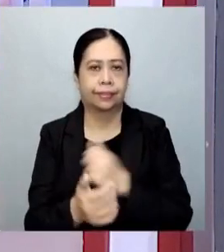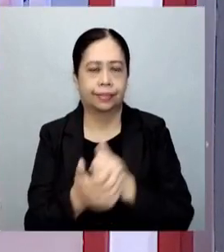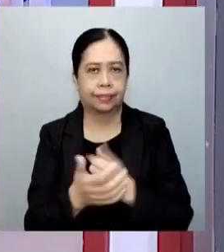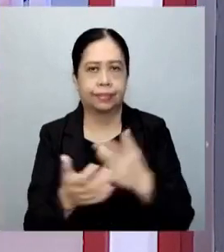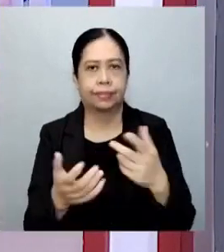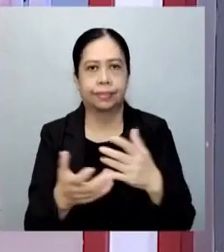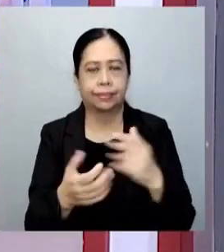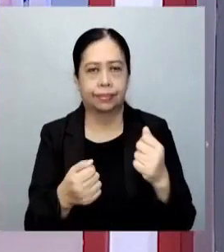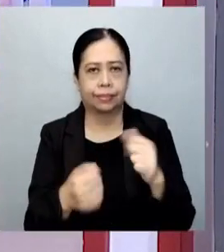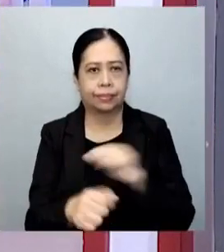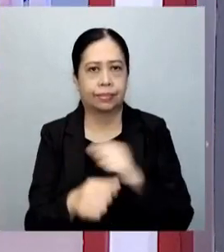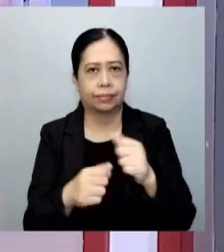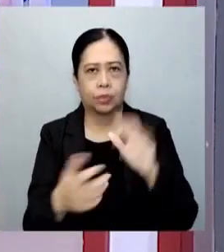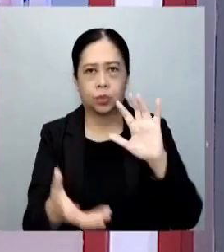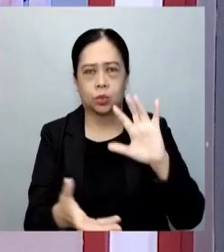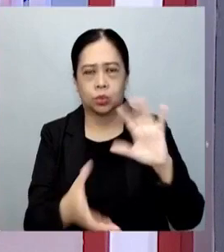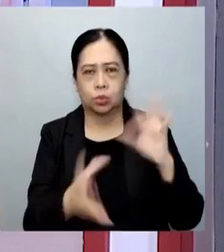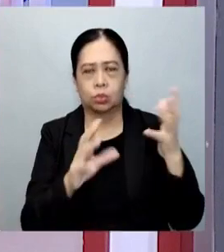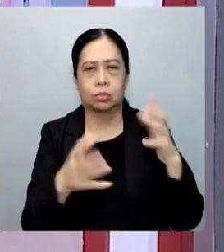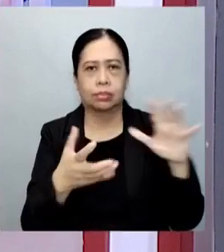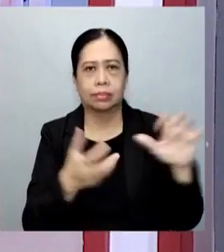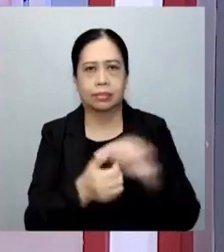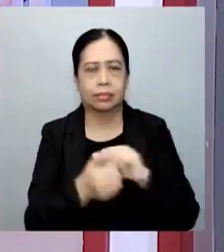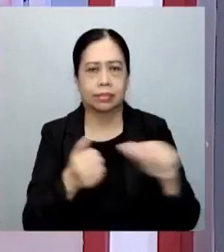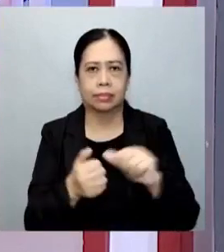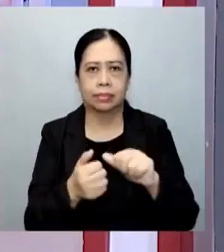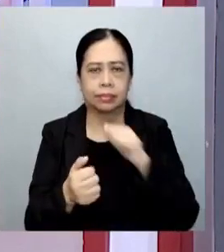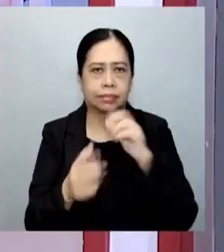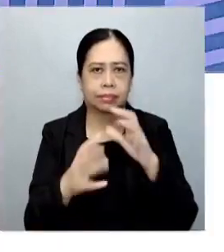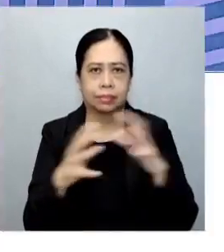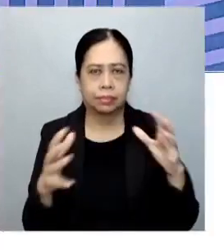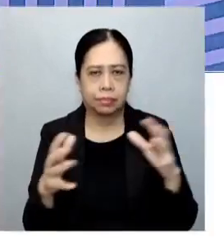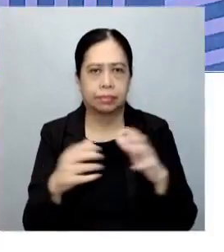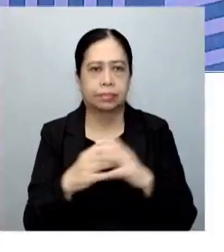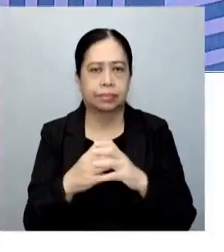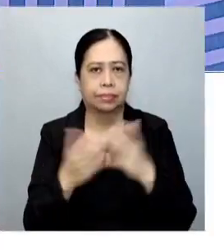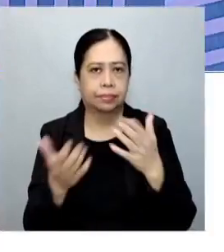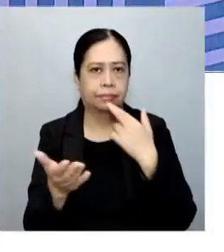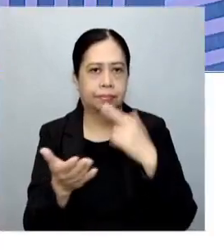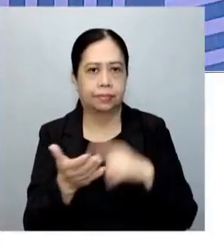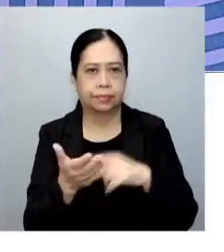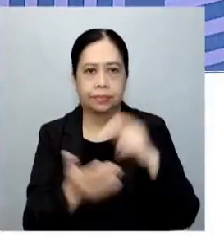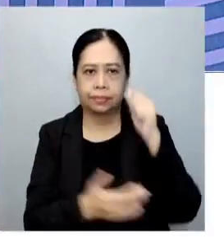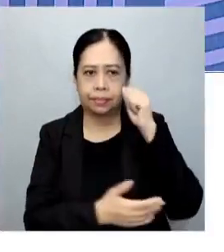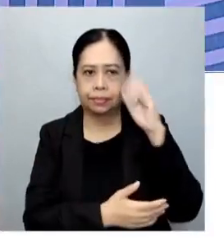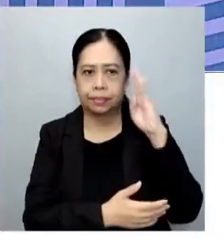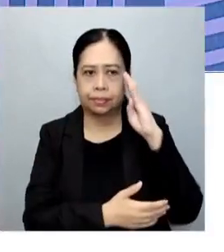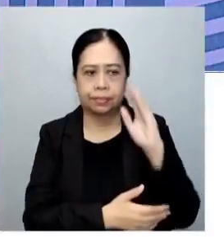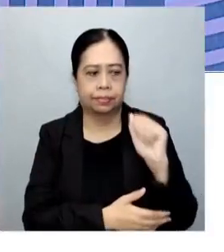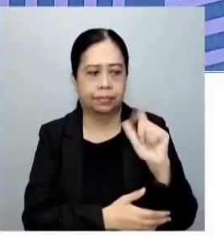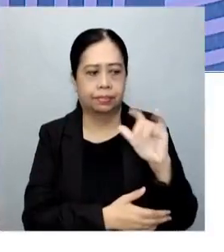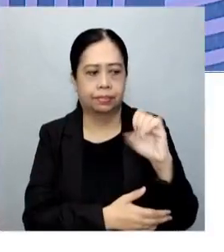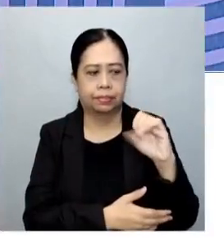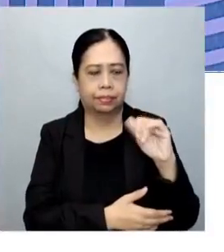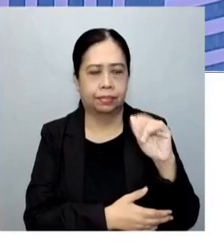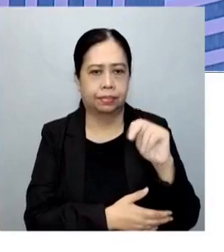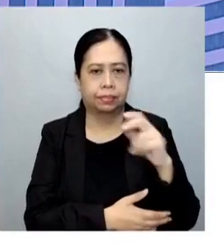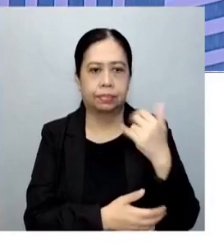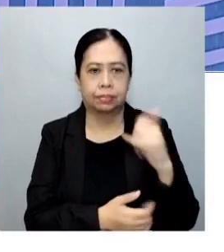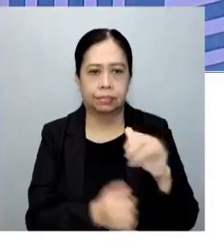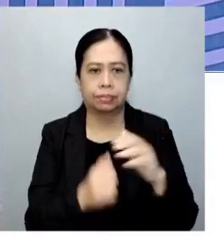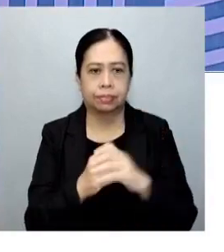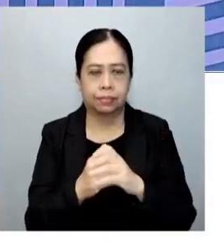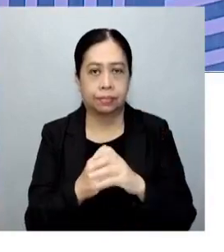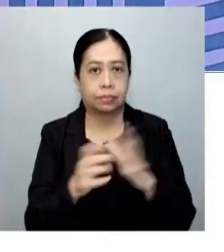by recent calamities is not that substantial. NEDA Chief Arsenio Balisaca notes, even though events are still unfolding, the size of